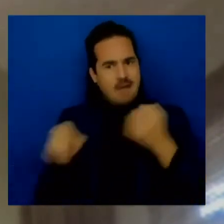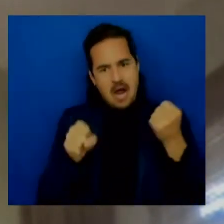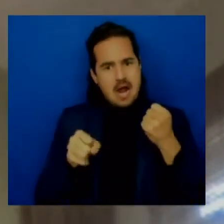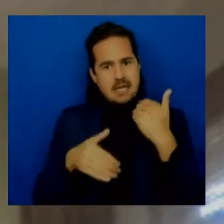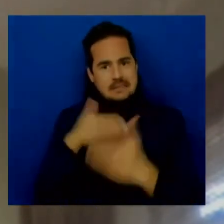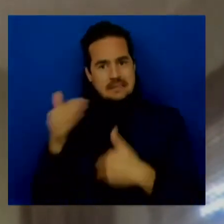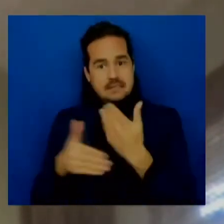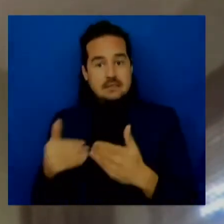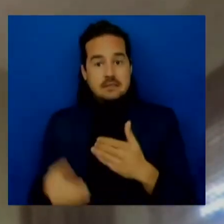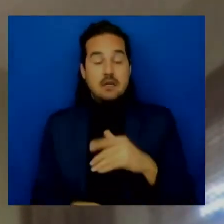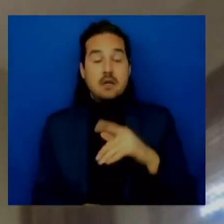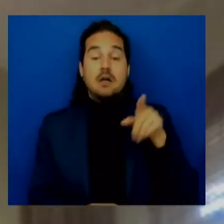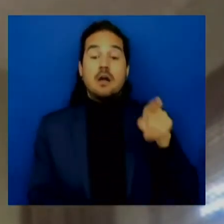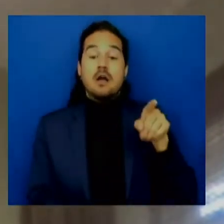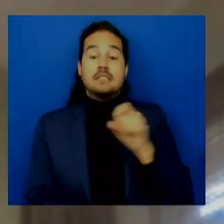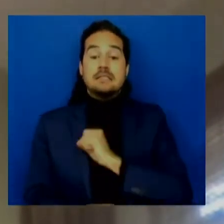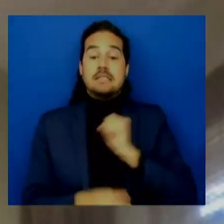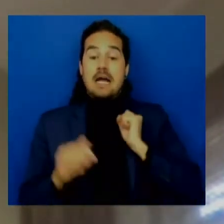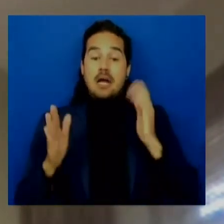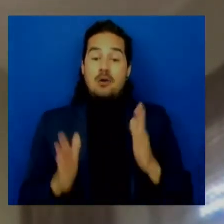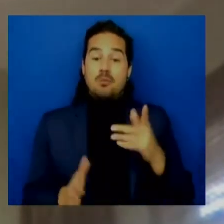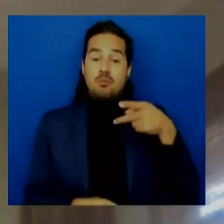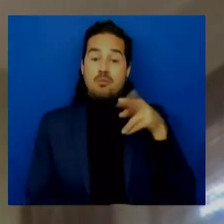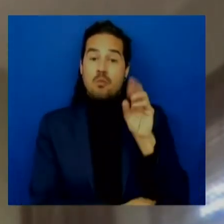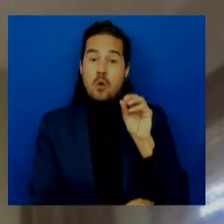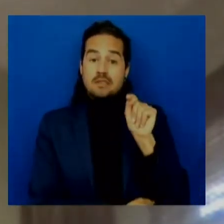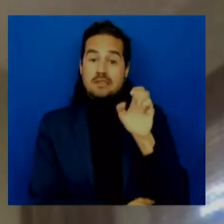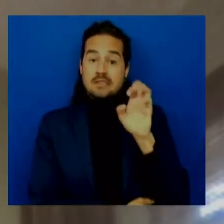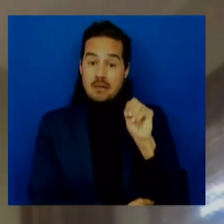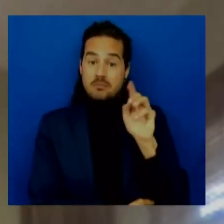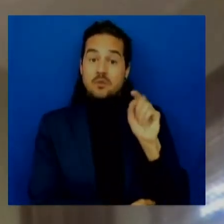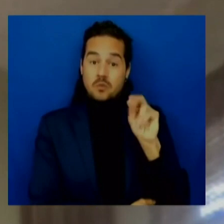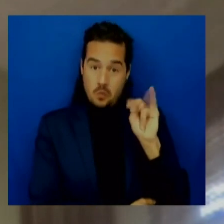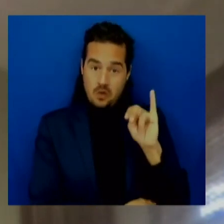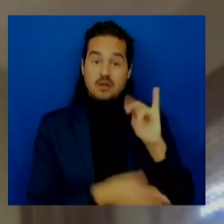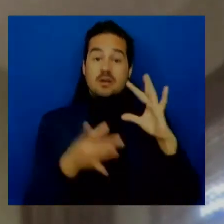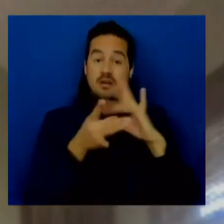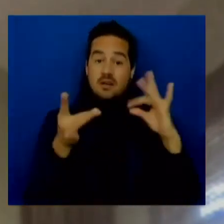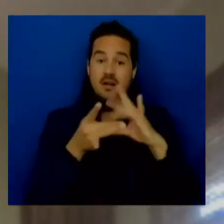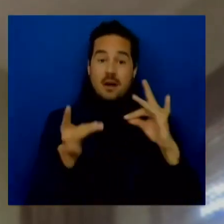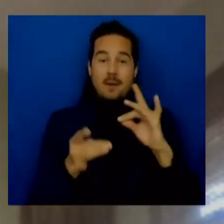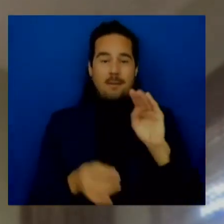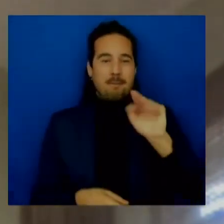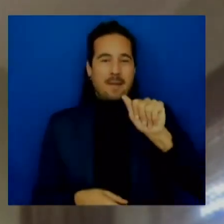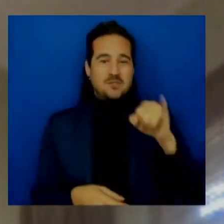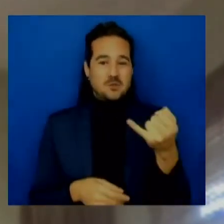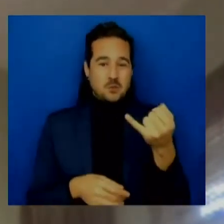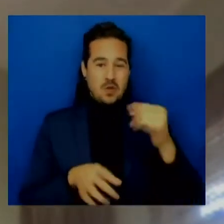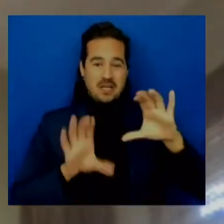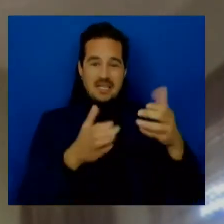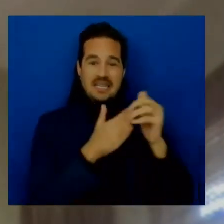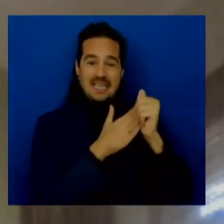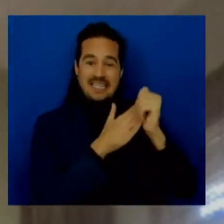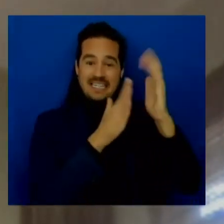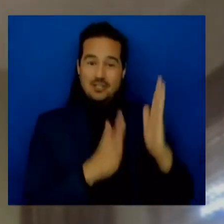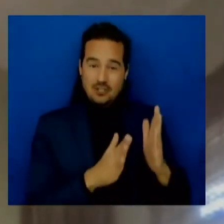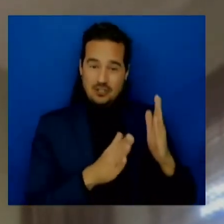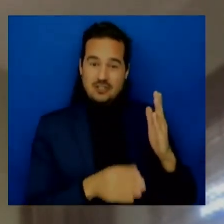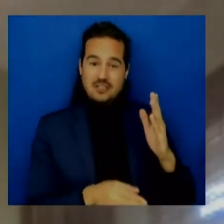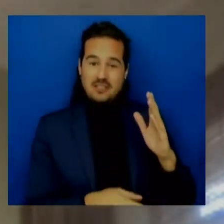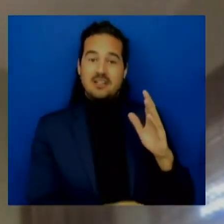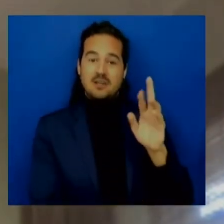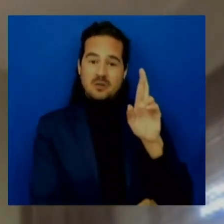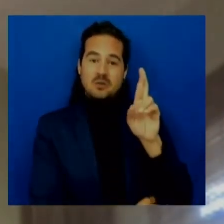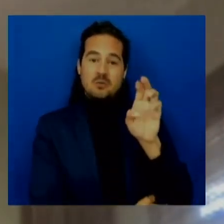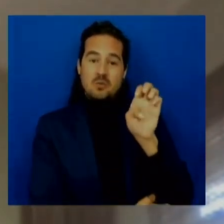leaders, Eloise Gomez-Reyes and Bob Hertzberg, were instrumental in making sure that today happened. I'd also like to thank our